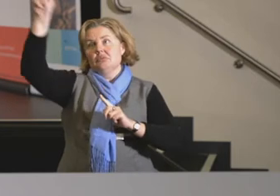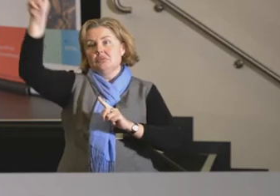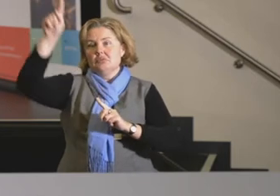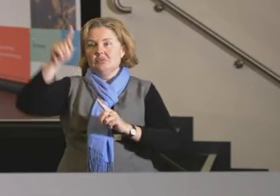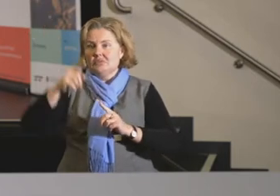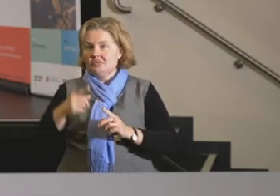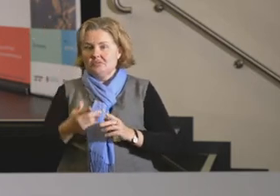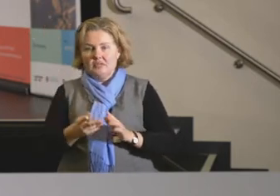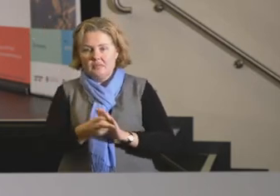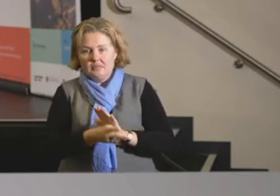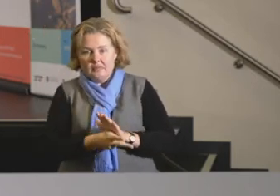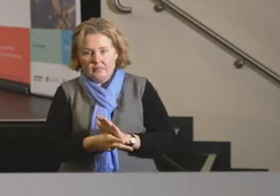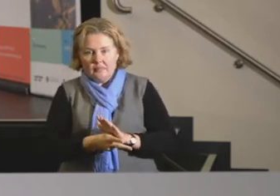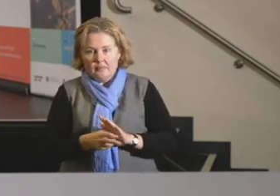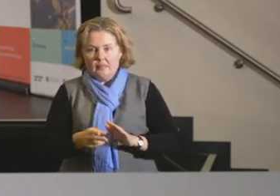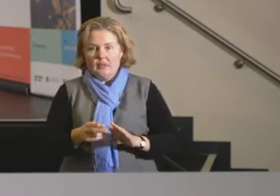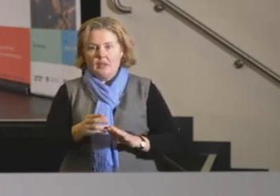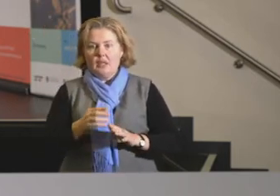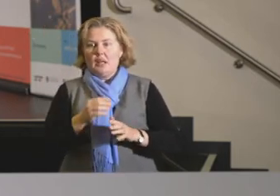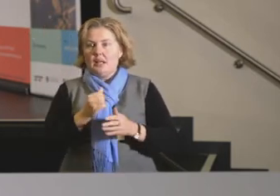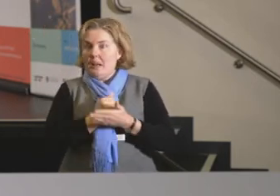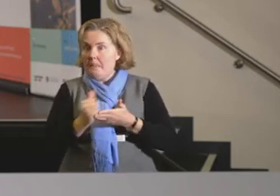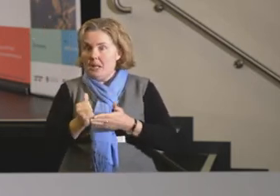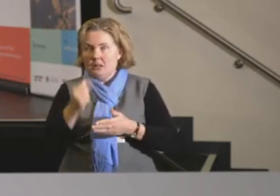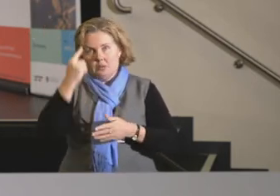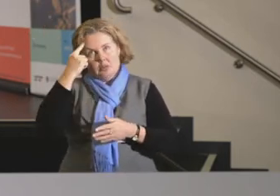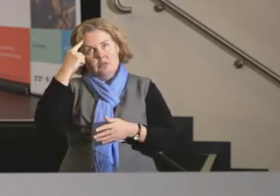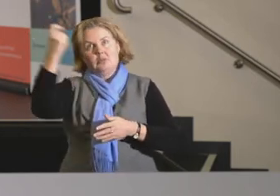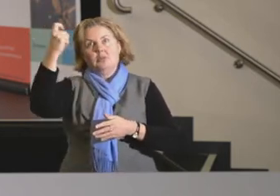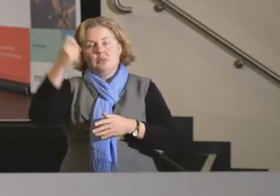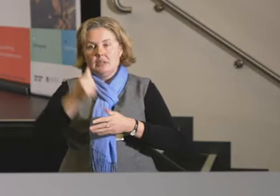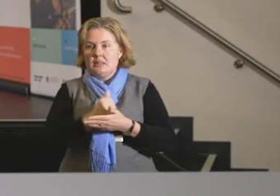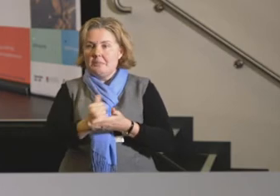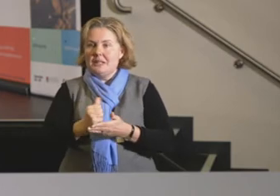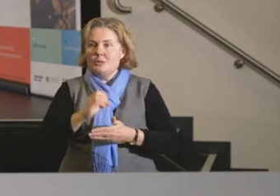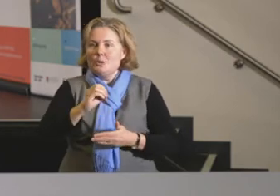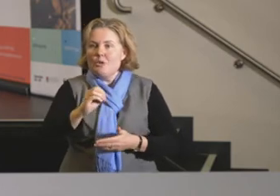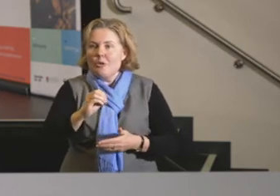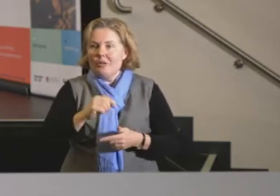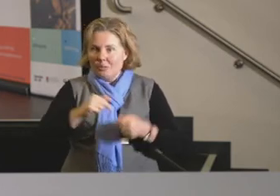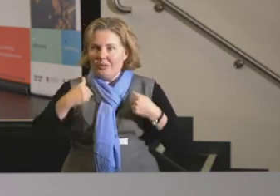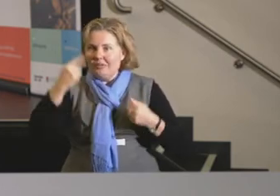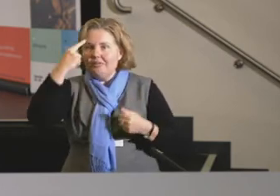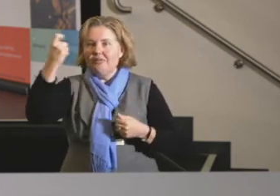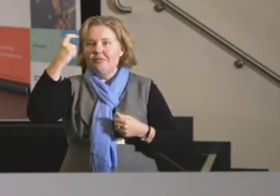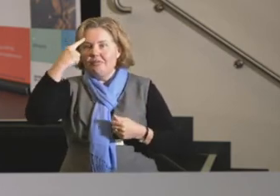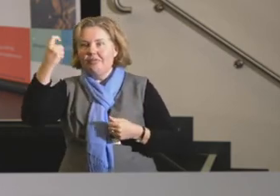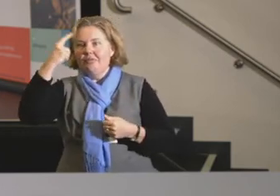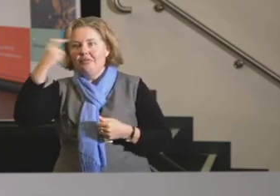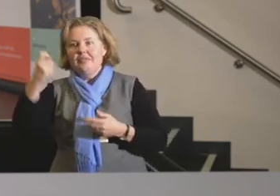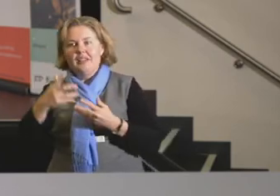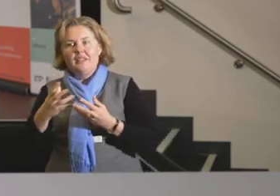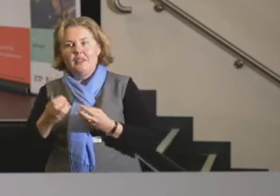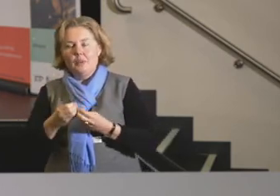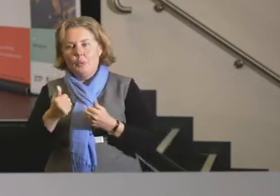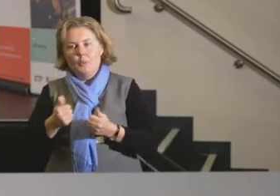I mean, come on. The rest of you, nothing. So the good thing that I see is when